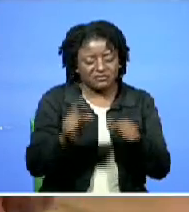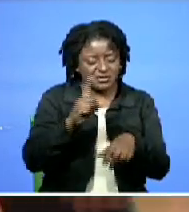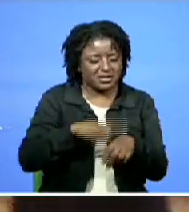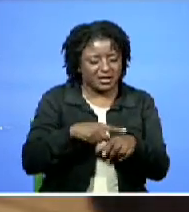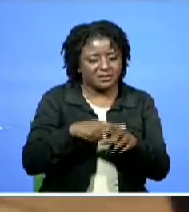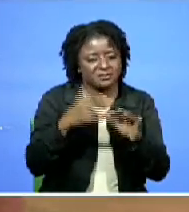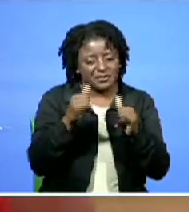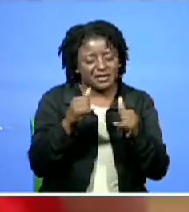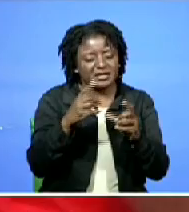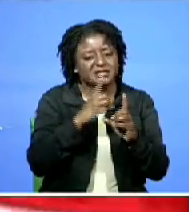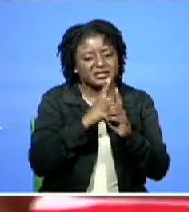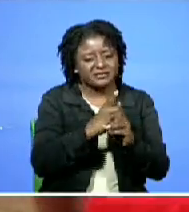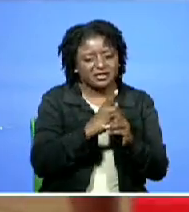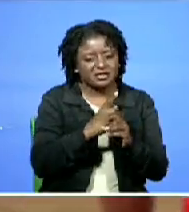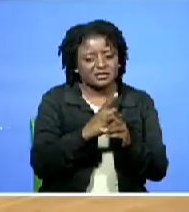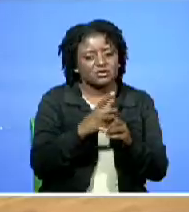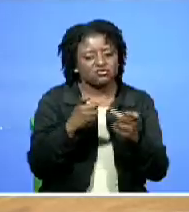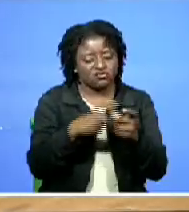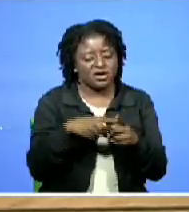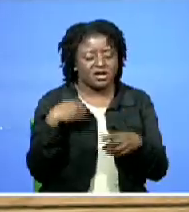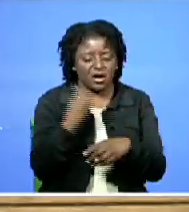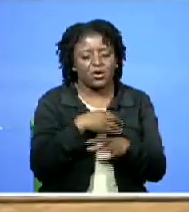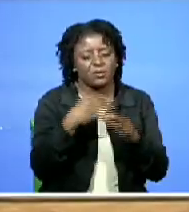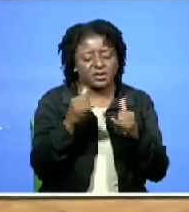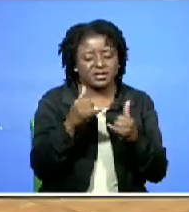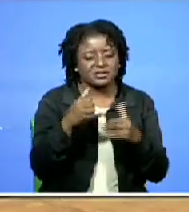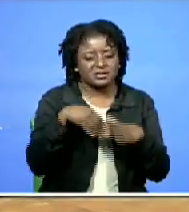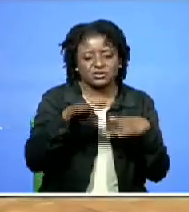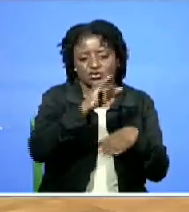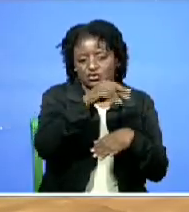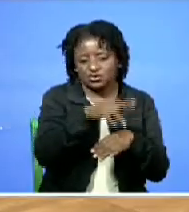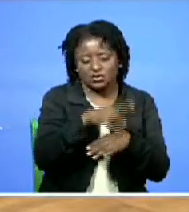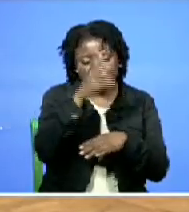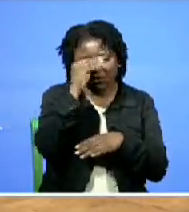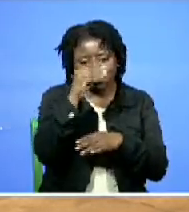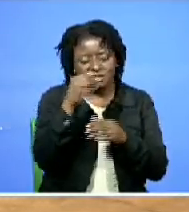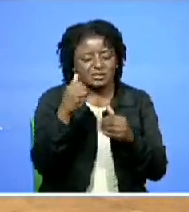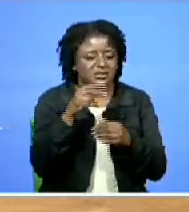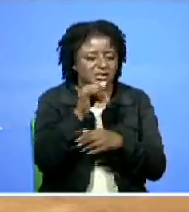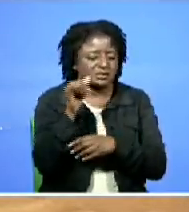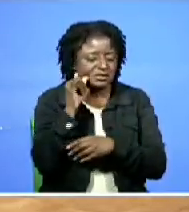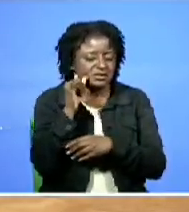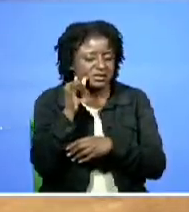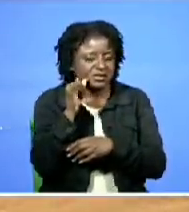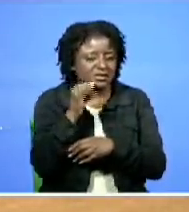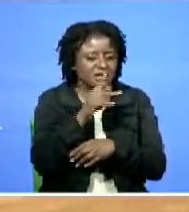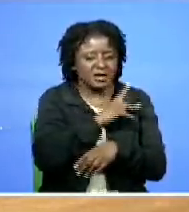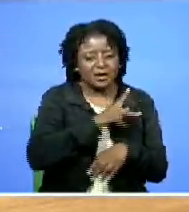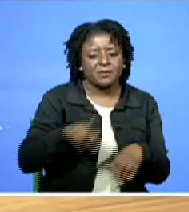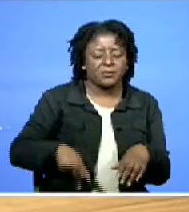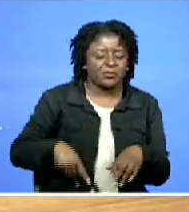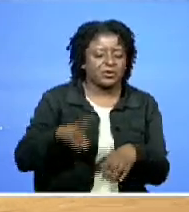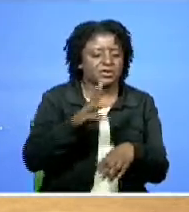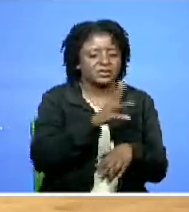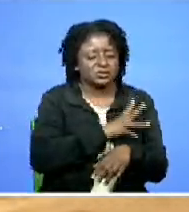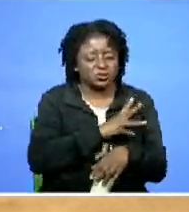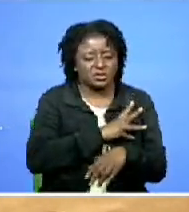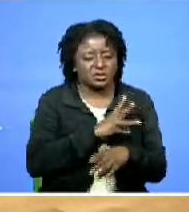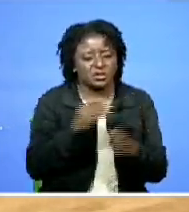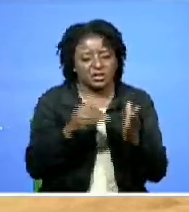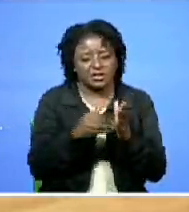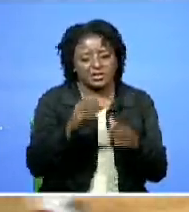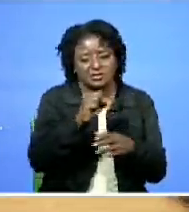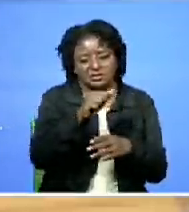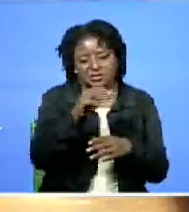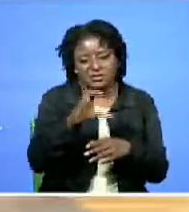defensively, rebound, and just run our place. In the junior boys game yesterday, Jordan Princeville took on SAC junior boys, and